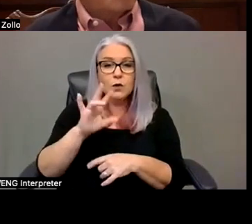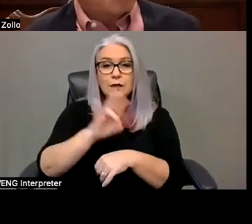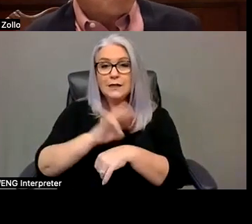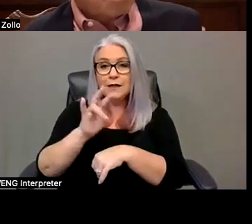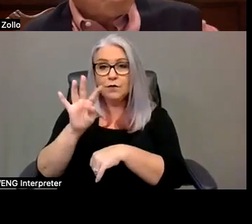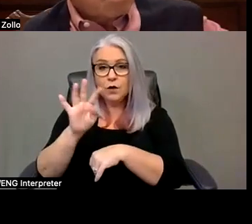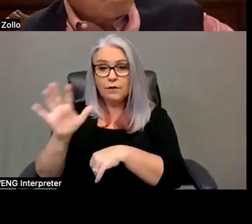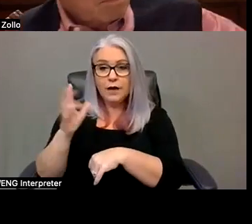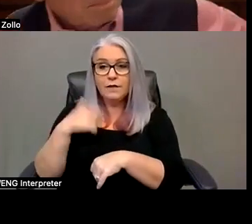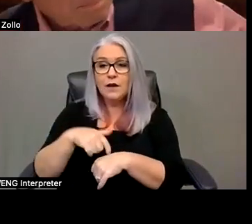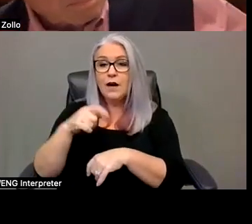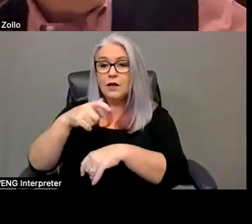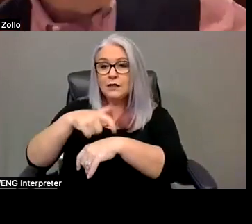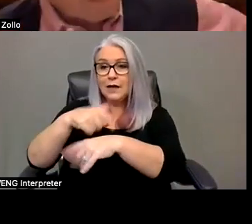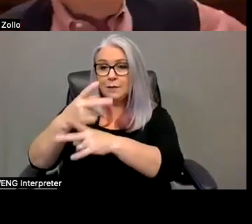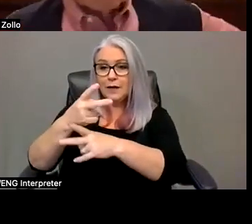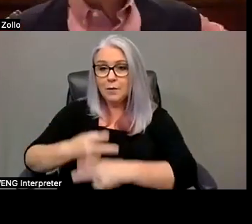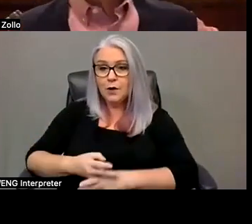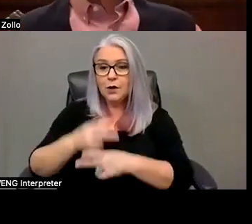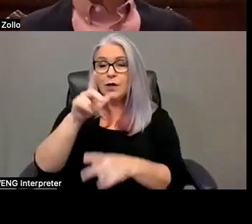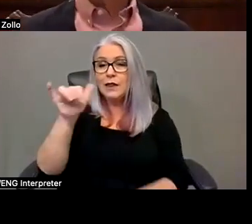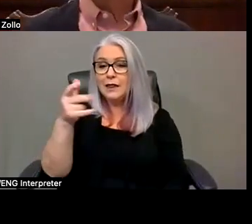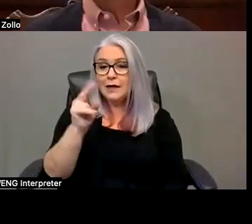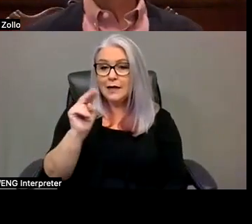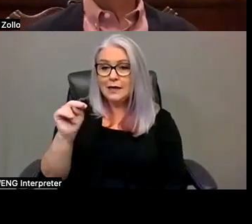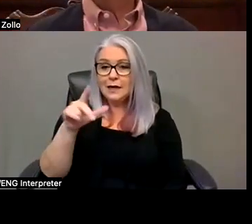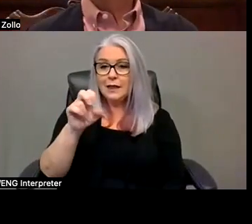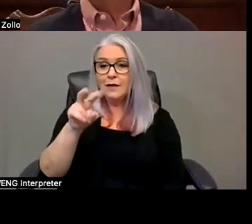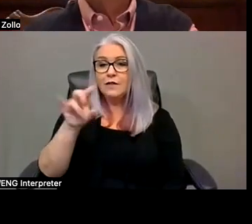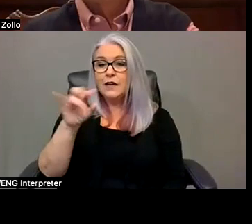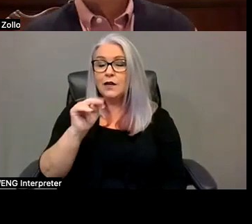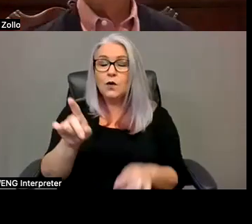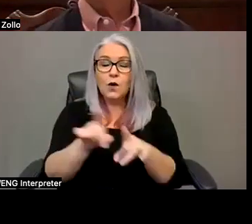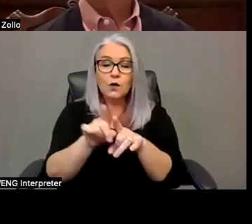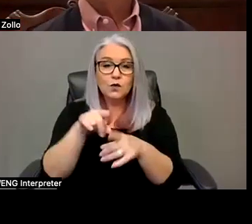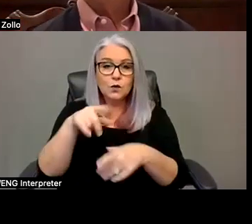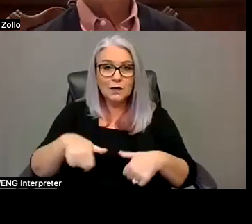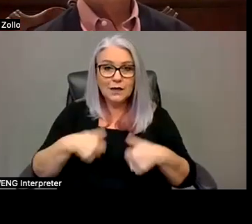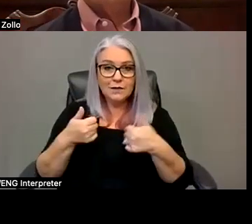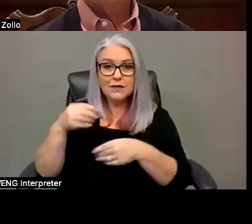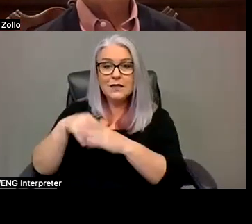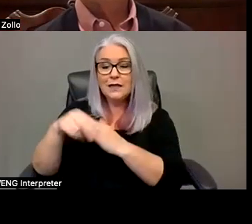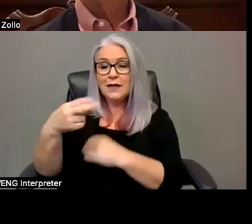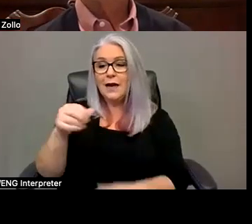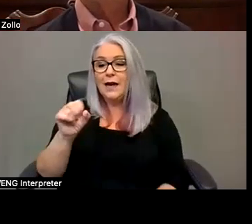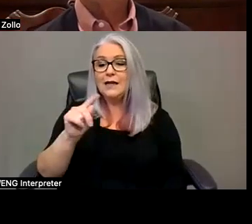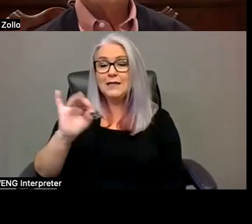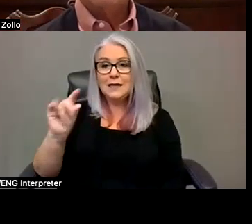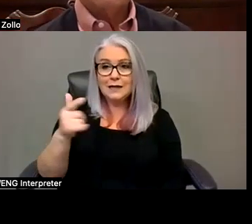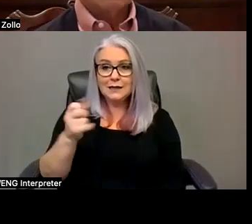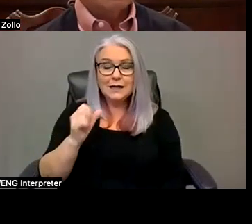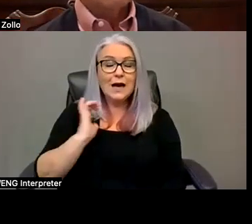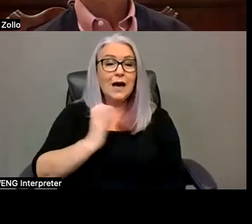timekeeper is Lynn Levine, a member of the Rivertowns League and a resident of Hastings. Our moderator is Maura